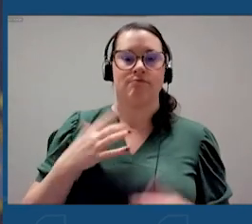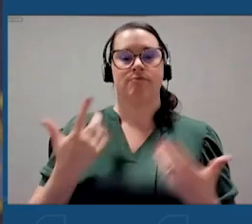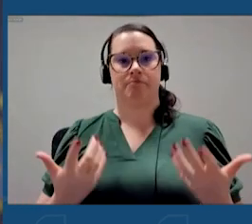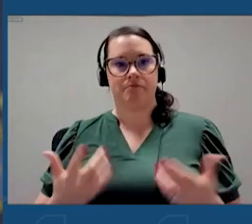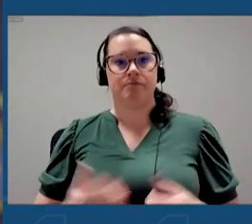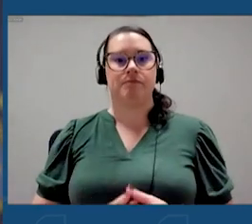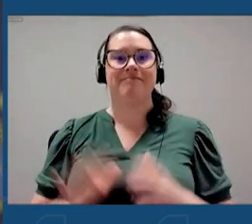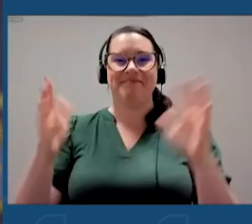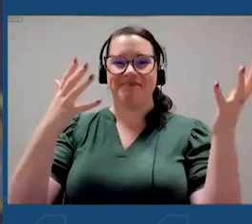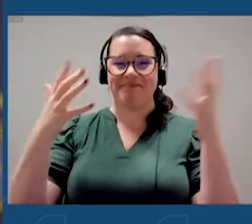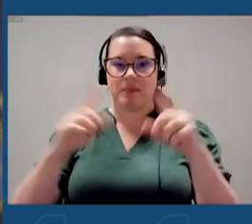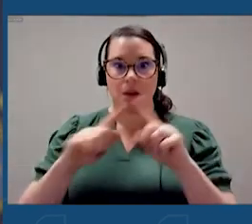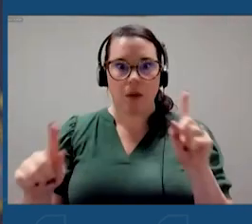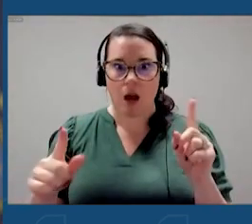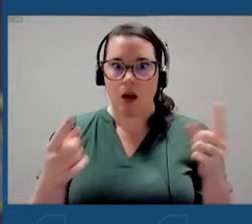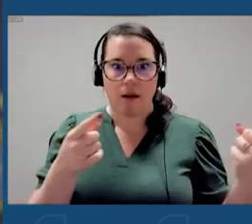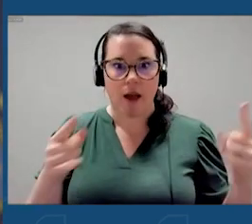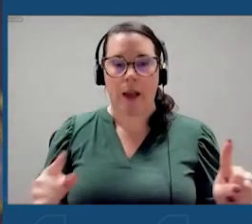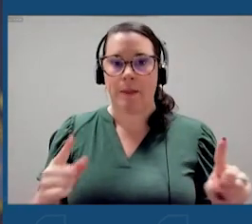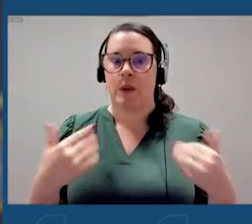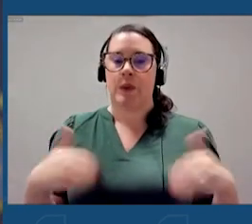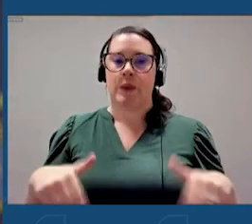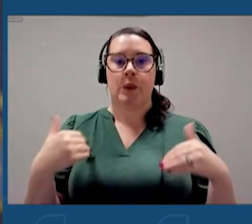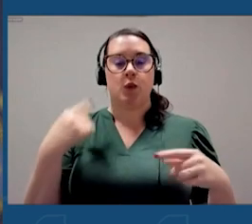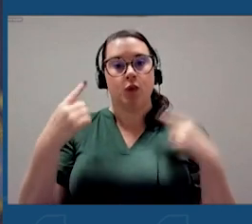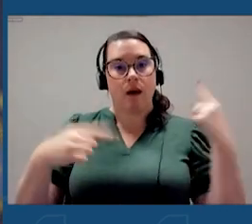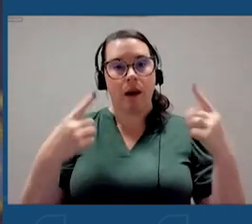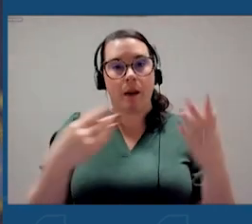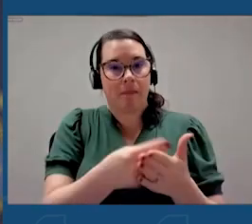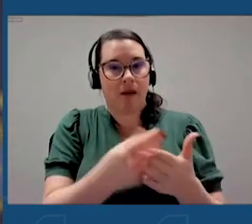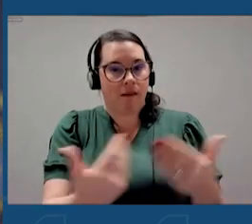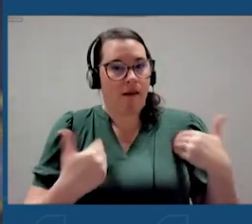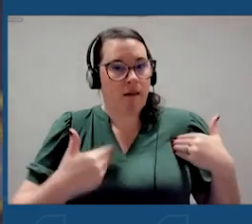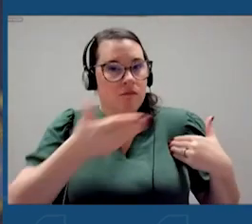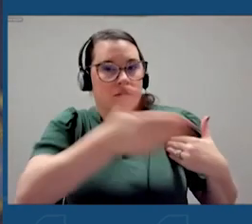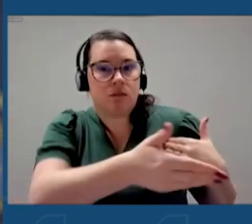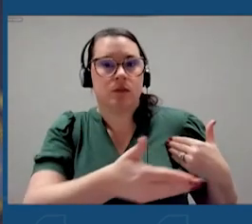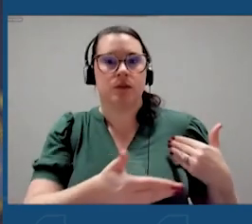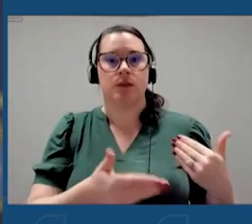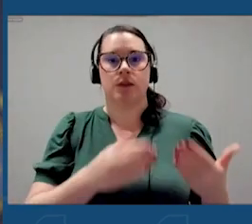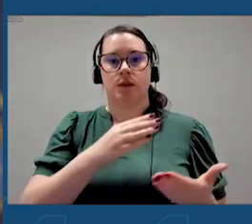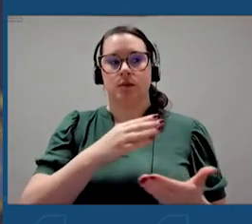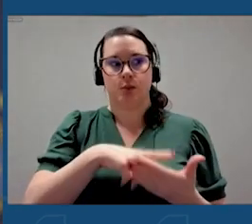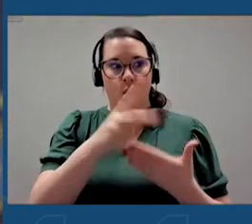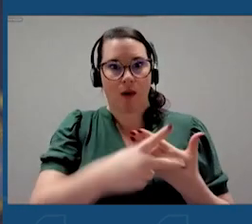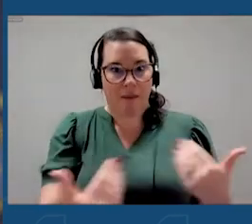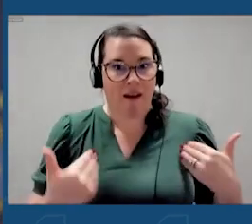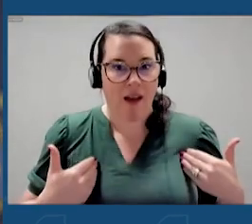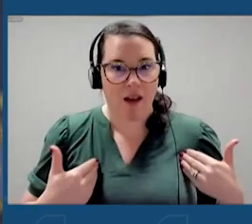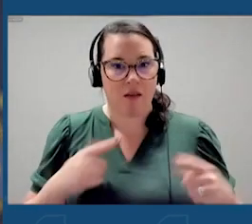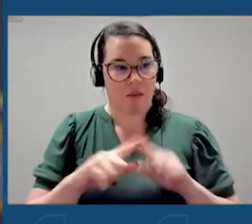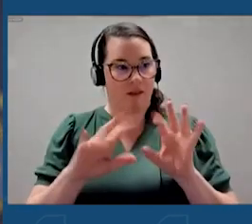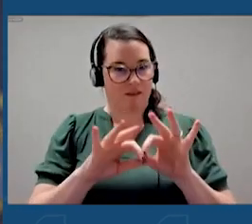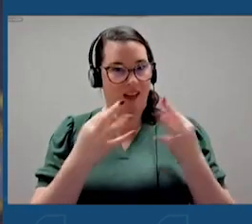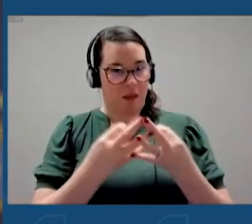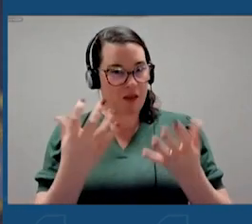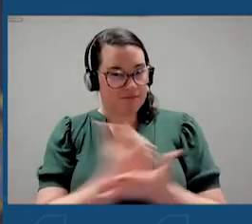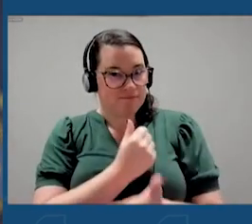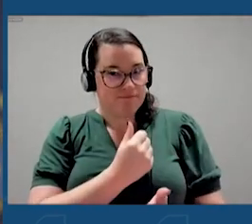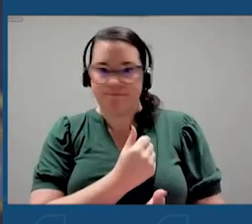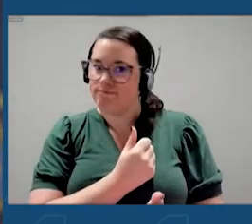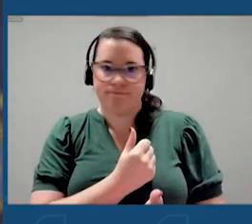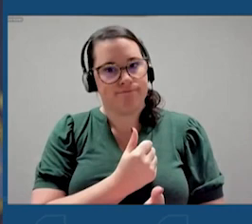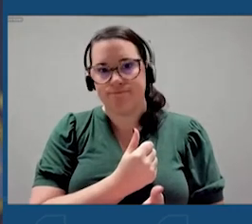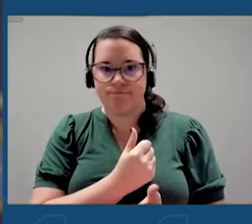But here's the crazy thing. The money's there, the programs are there, but families aren't accessing it. Less than 10%